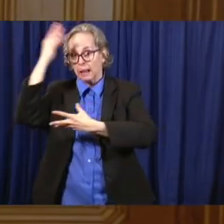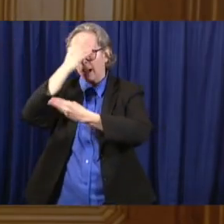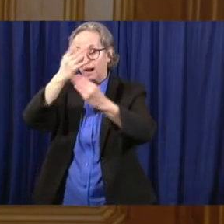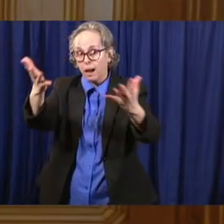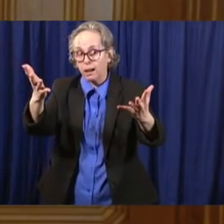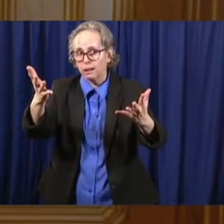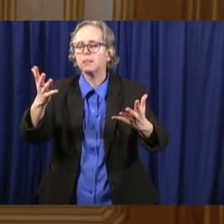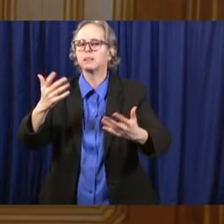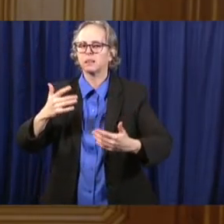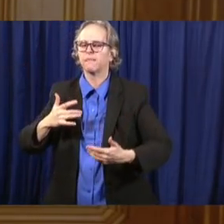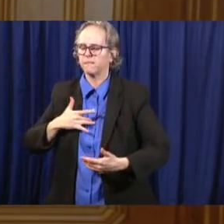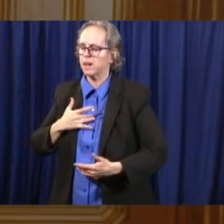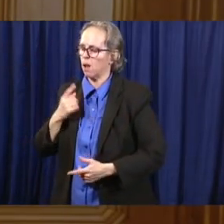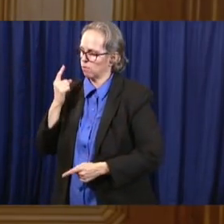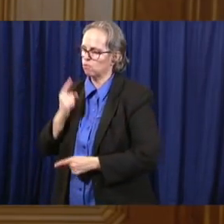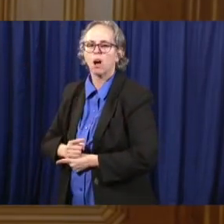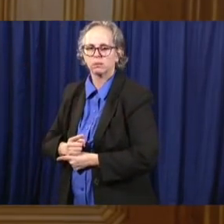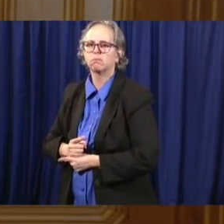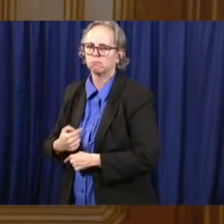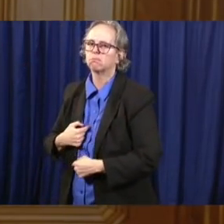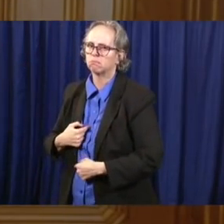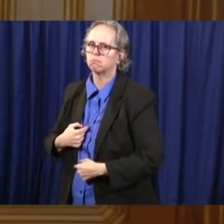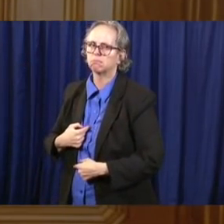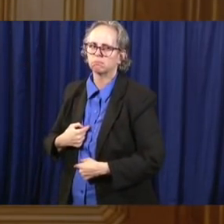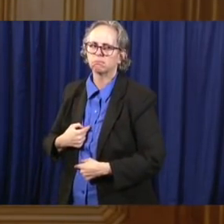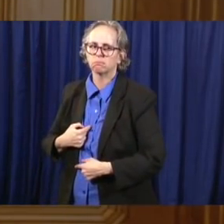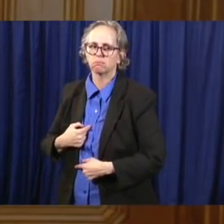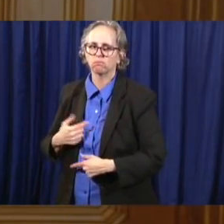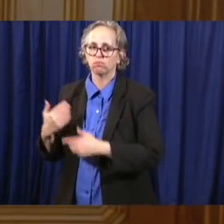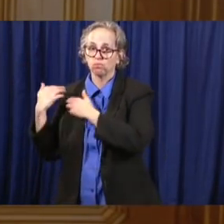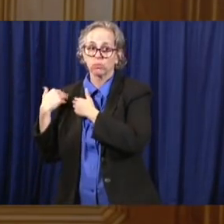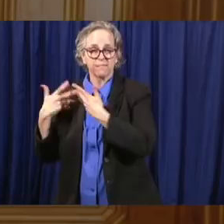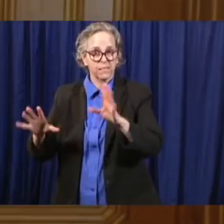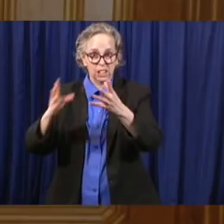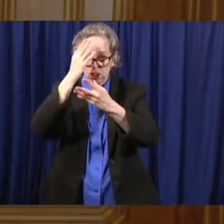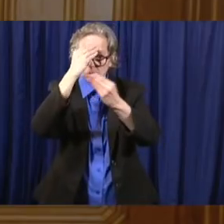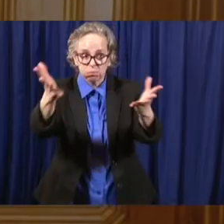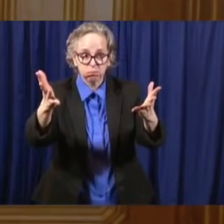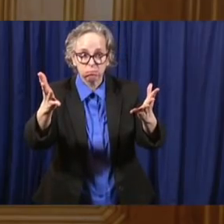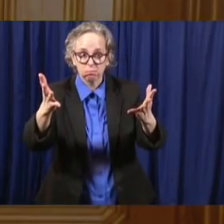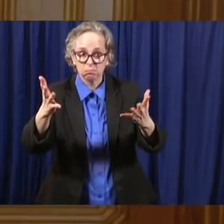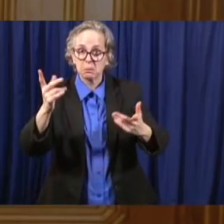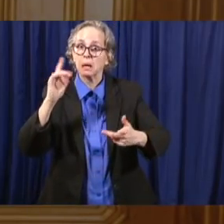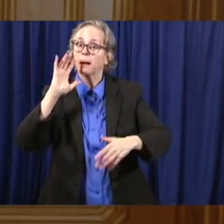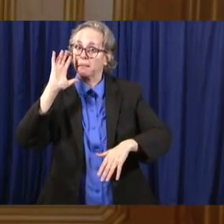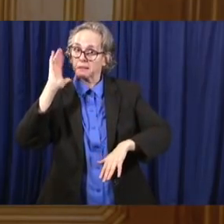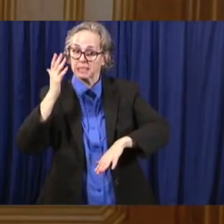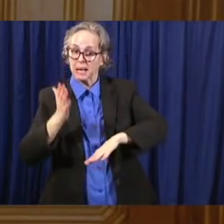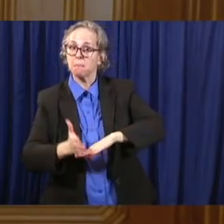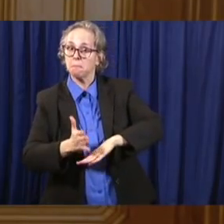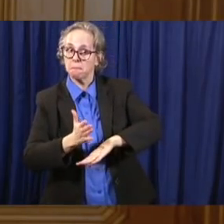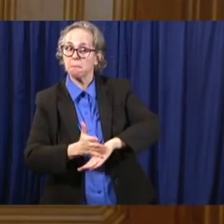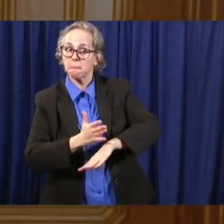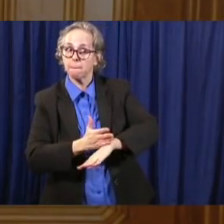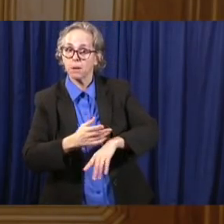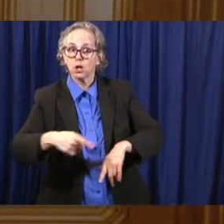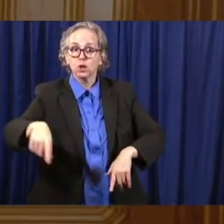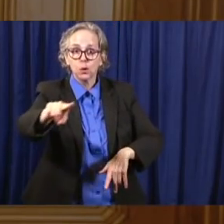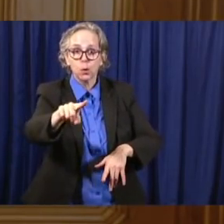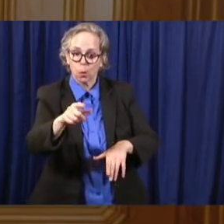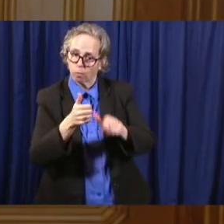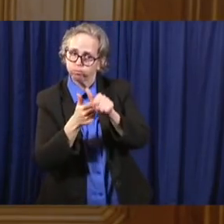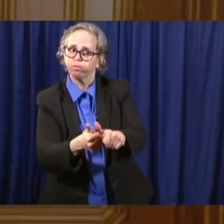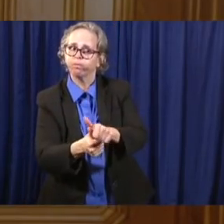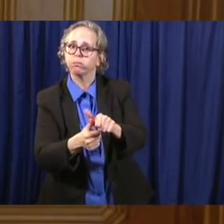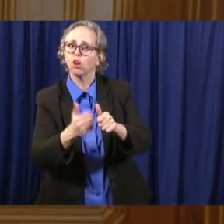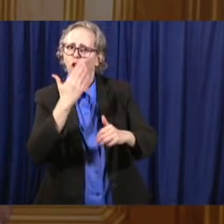We have put out information that things look better. We put out information that you all are doing a good job. I got a